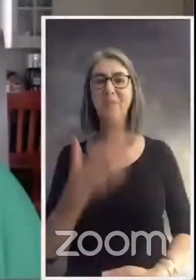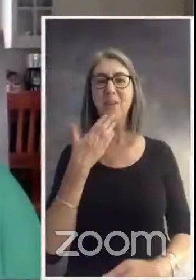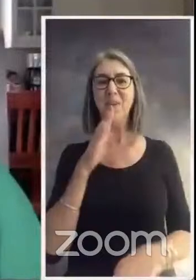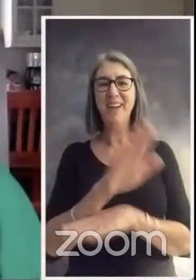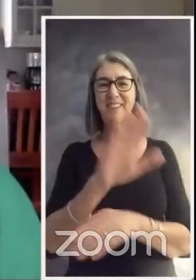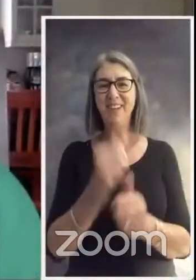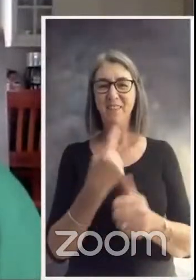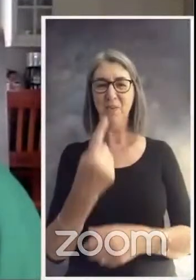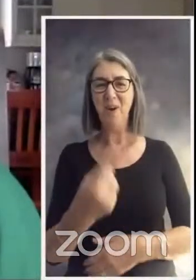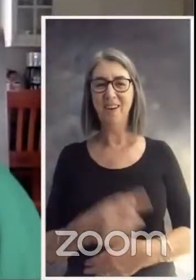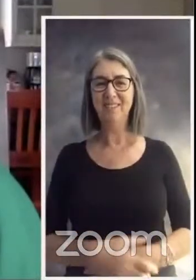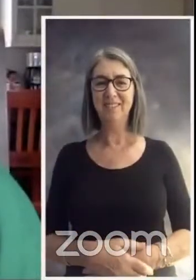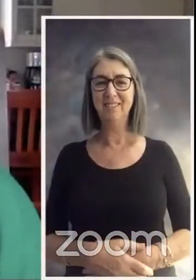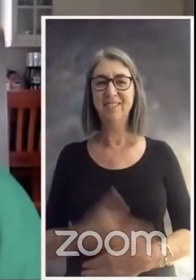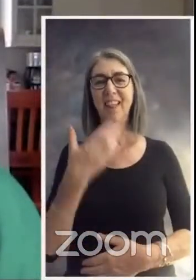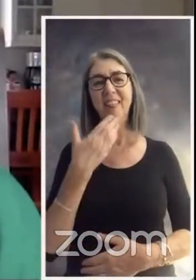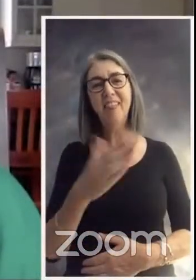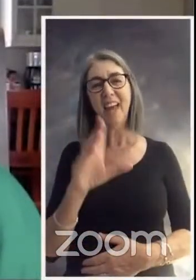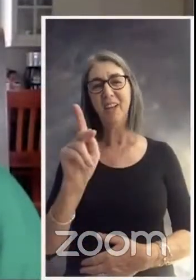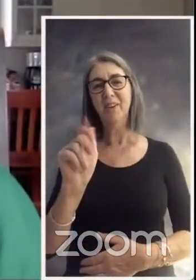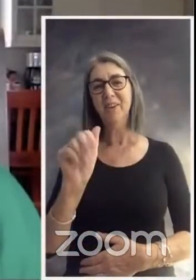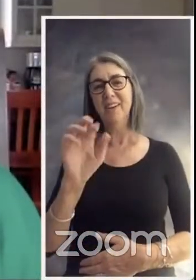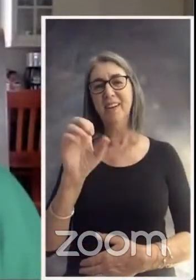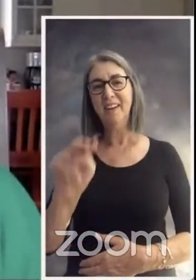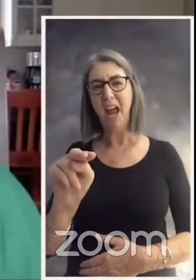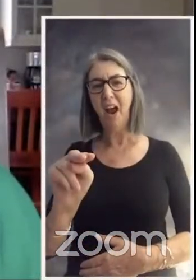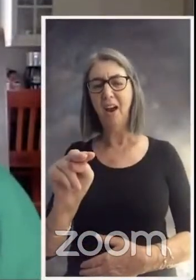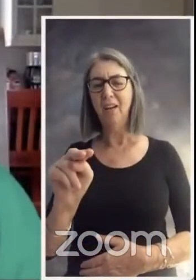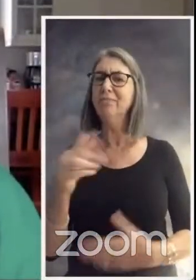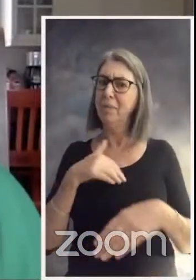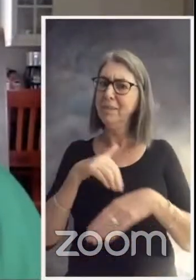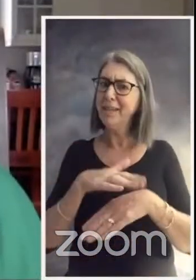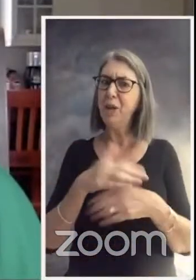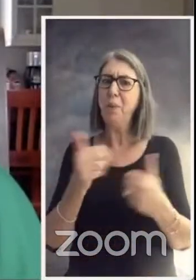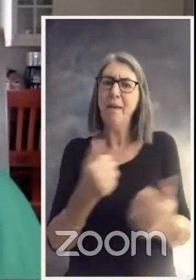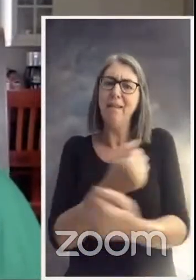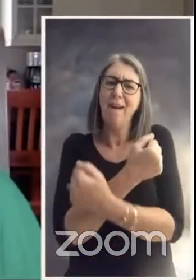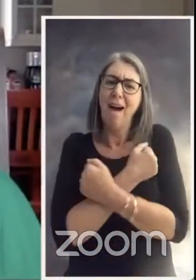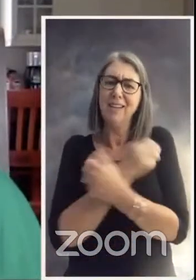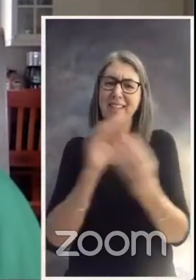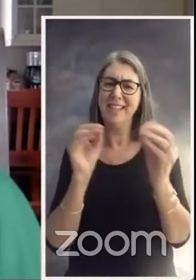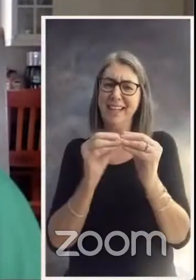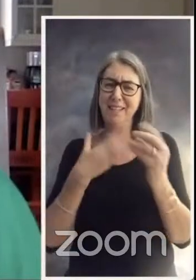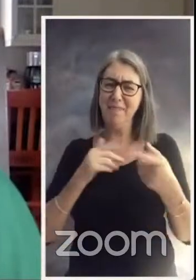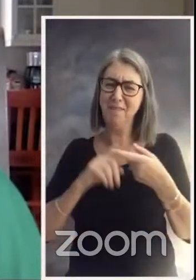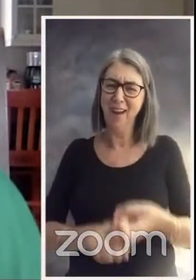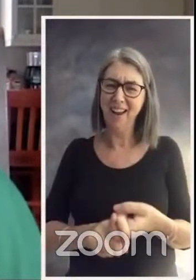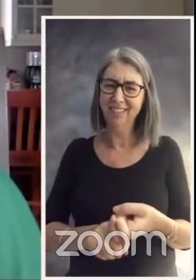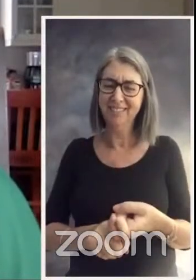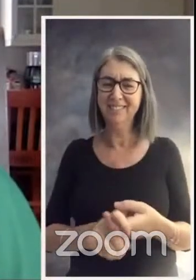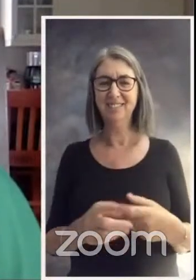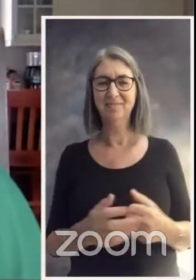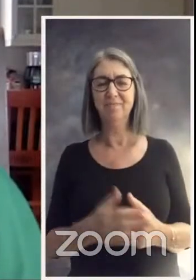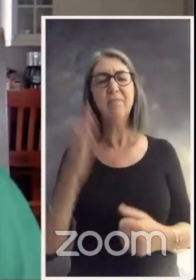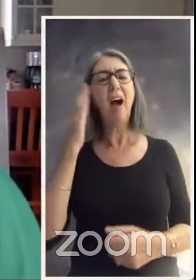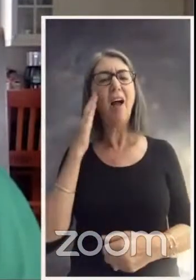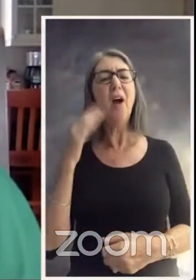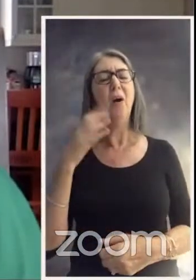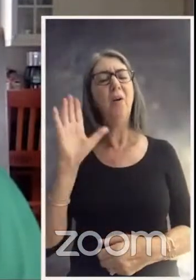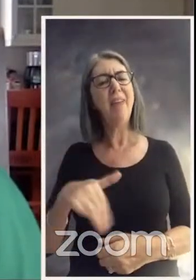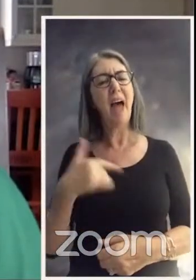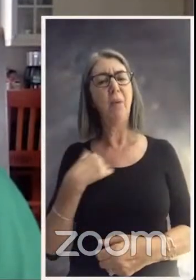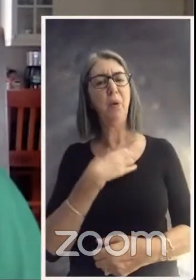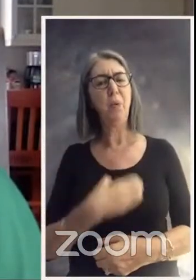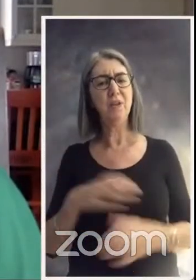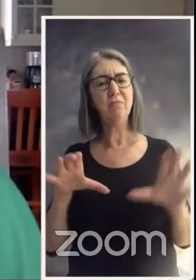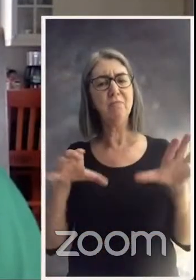Good evening, everyone. And thank you, Karen. Big hugs and kisses are coming your way, my friend. I know we wish